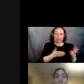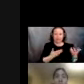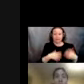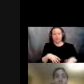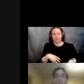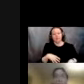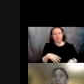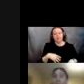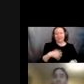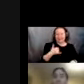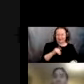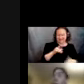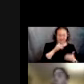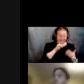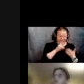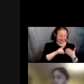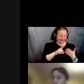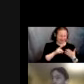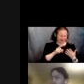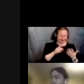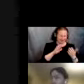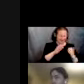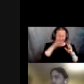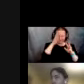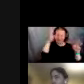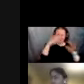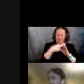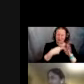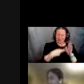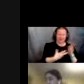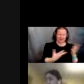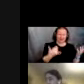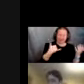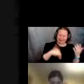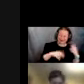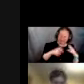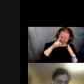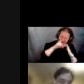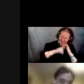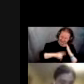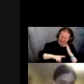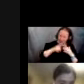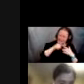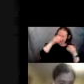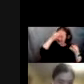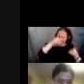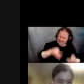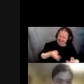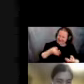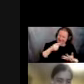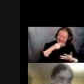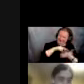still haven't figured out how they came up with all of these rules. I would love to know who decided on all of these.